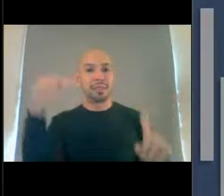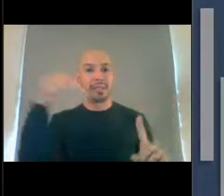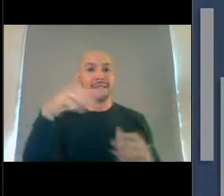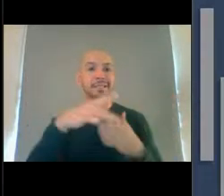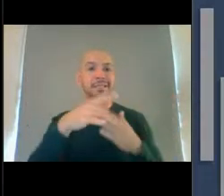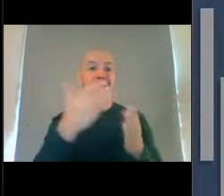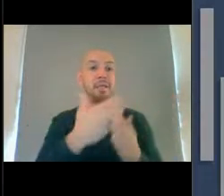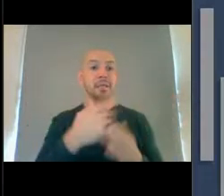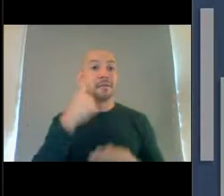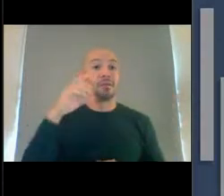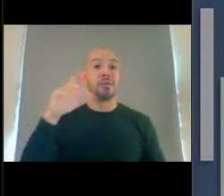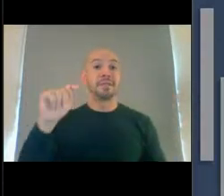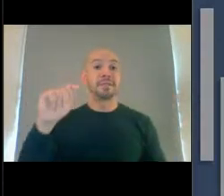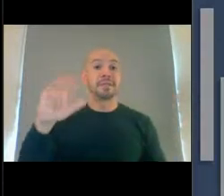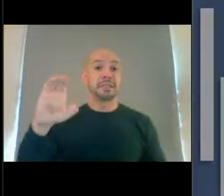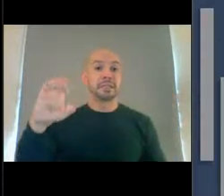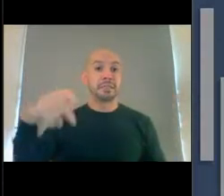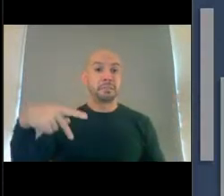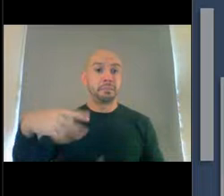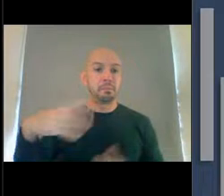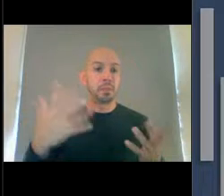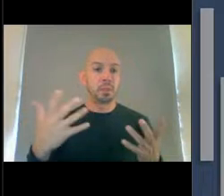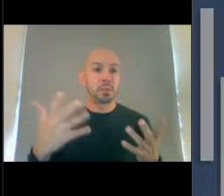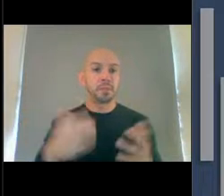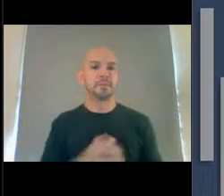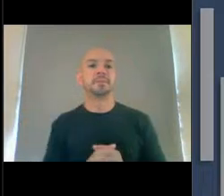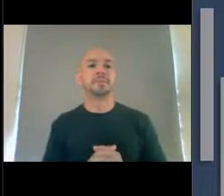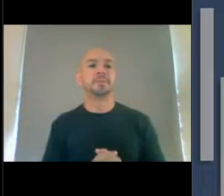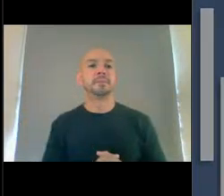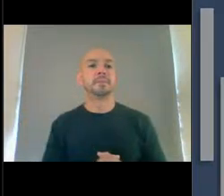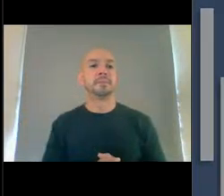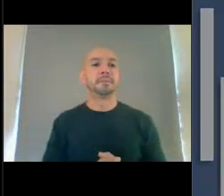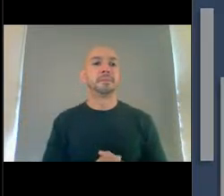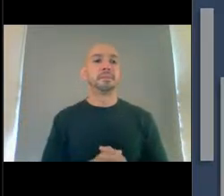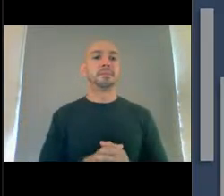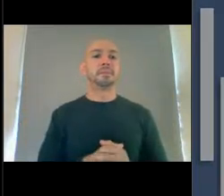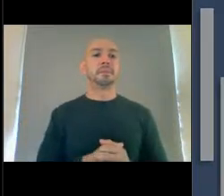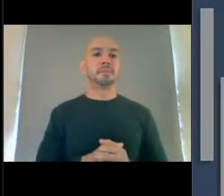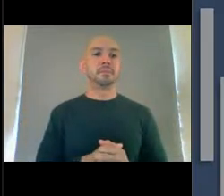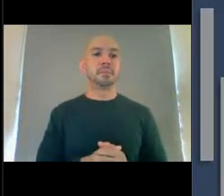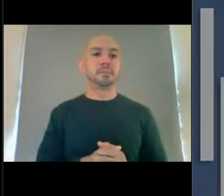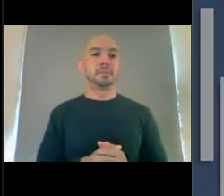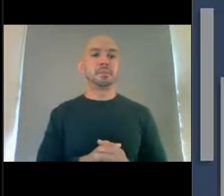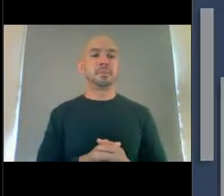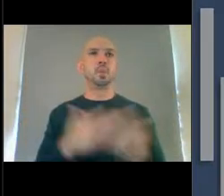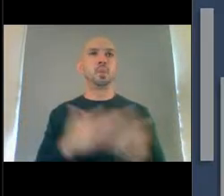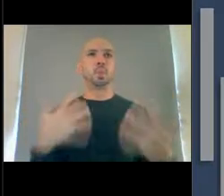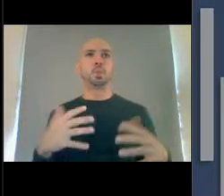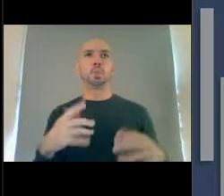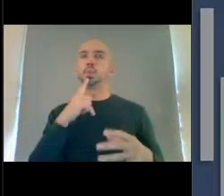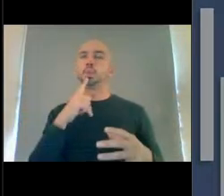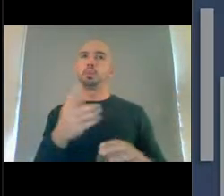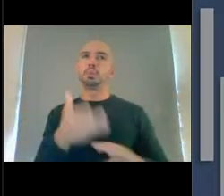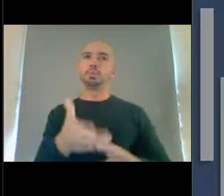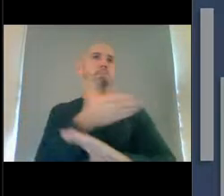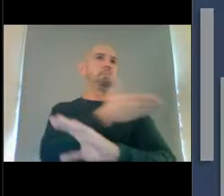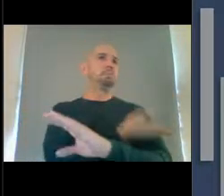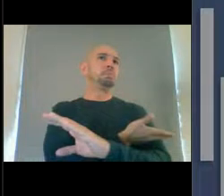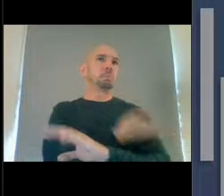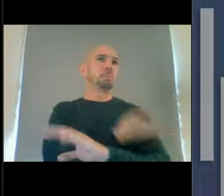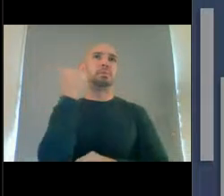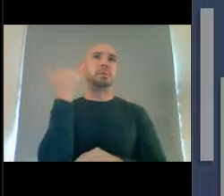tcep are just um much much better than last cycle